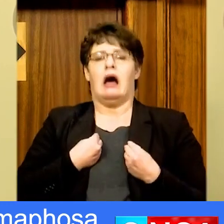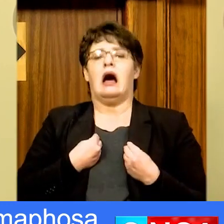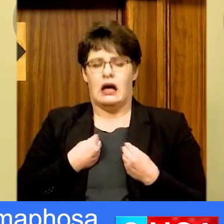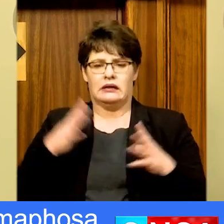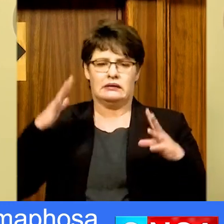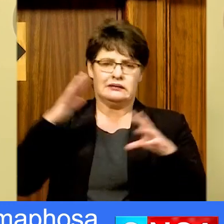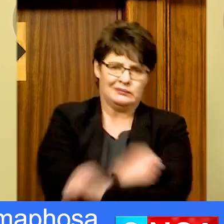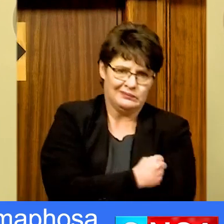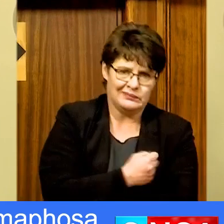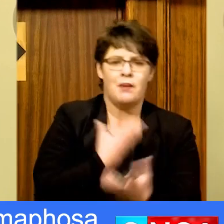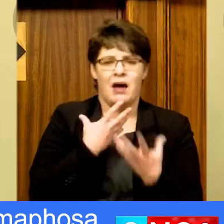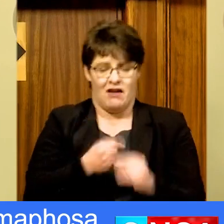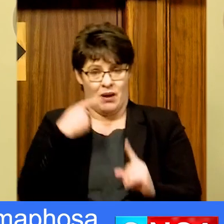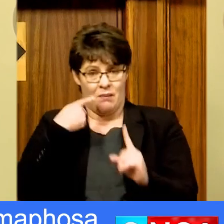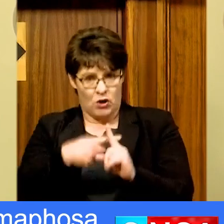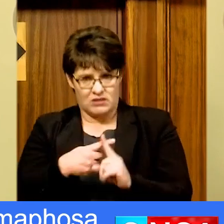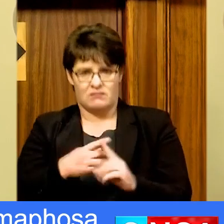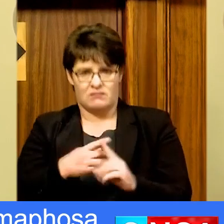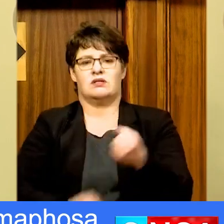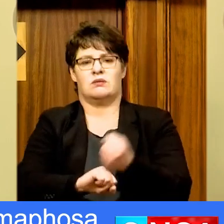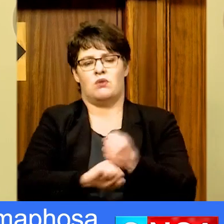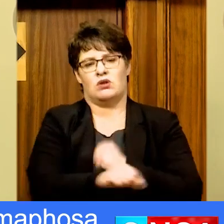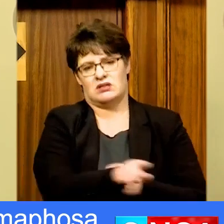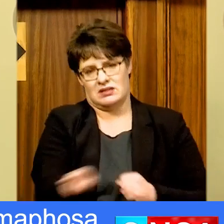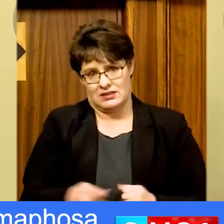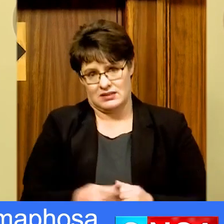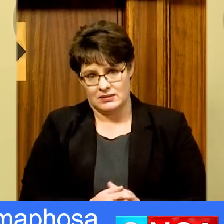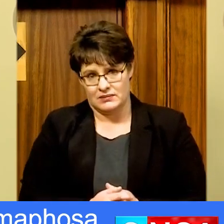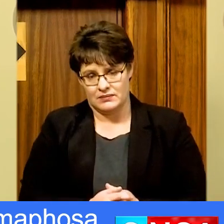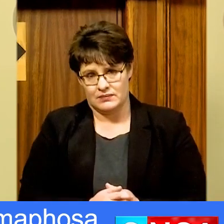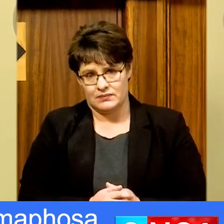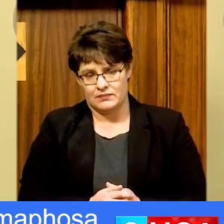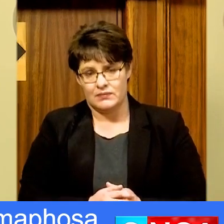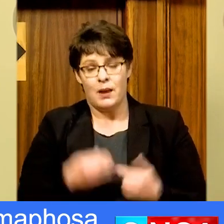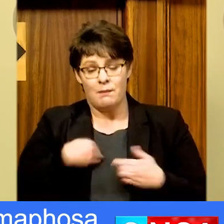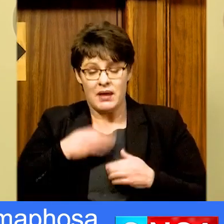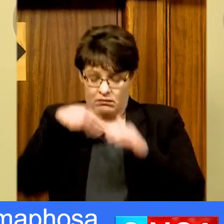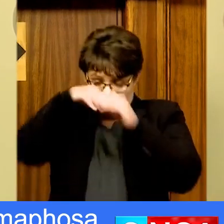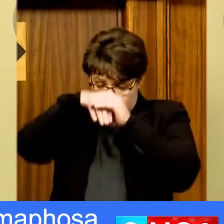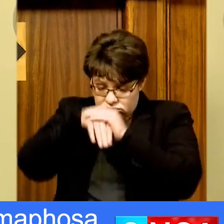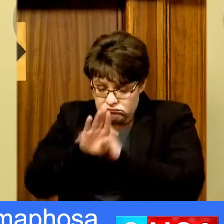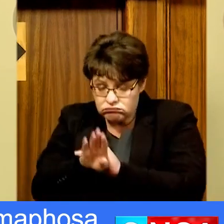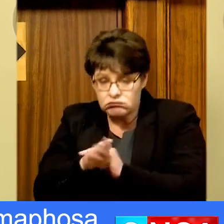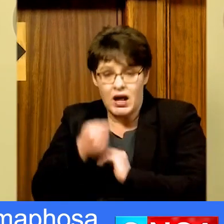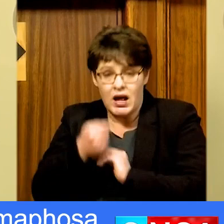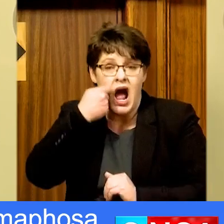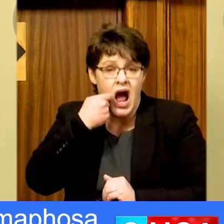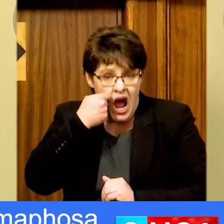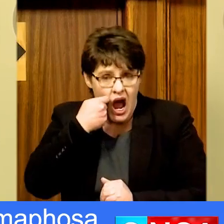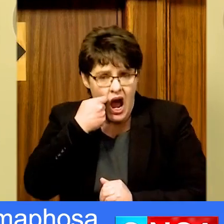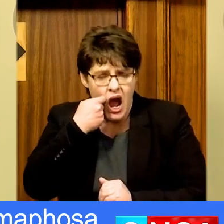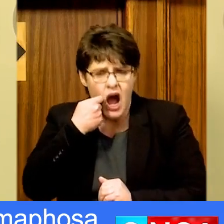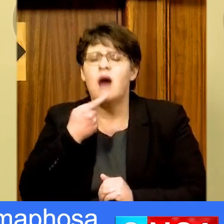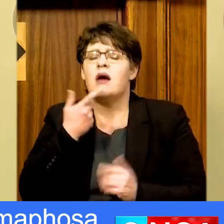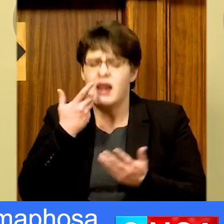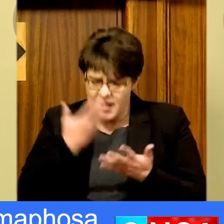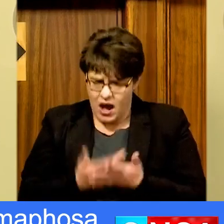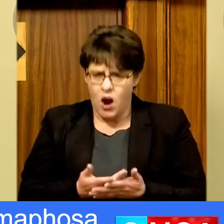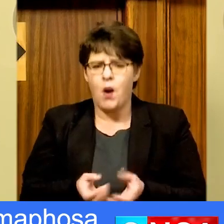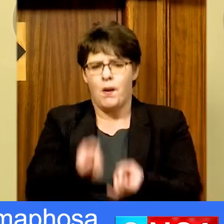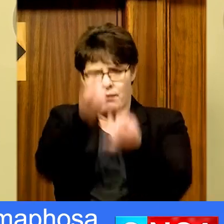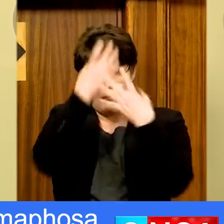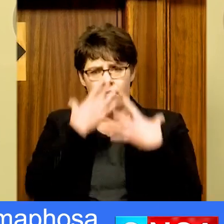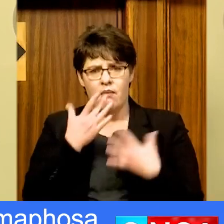several provinces, those who take a coronavirus test can now receive their